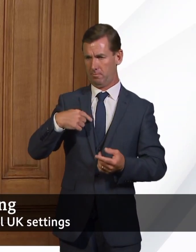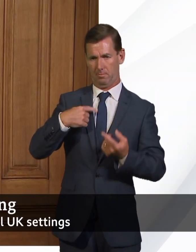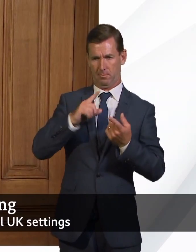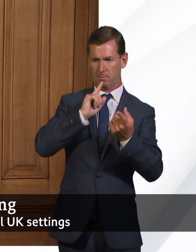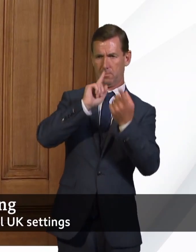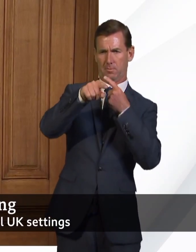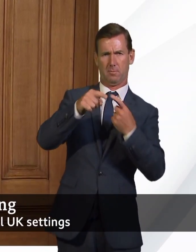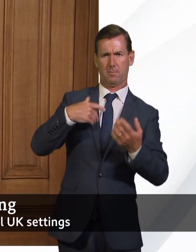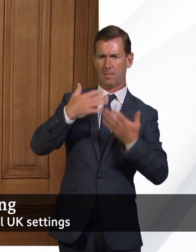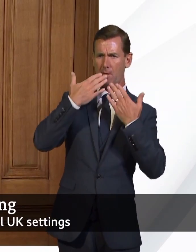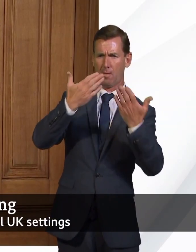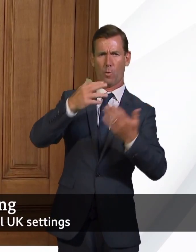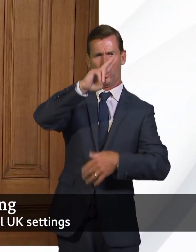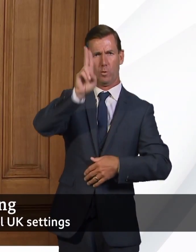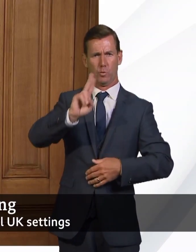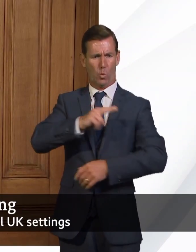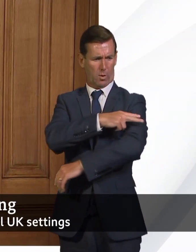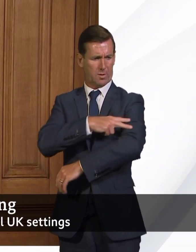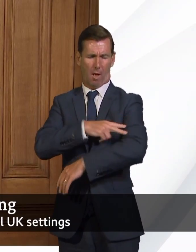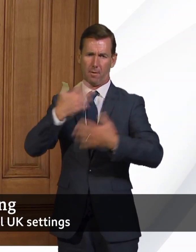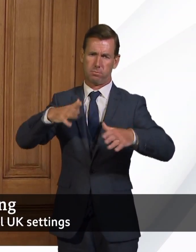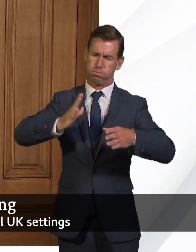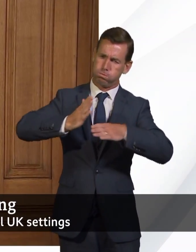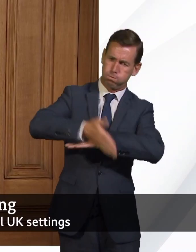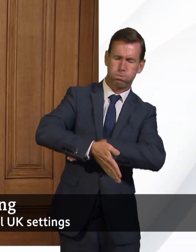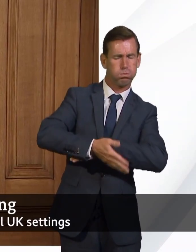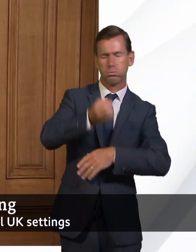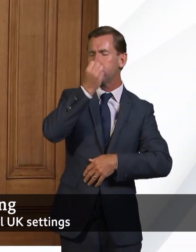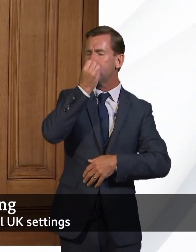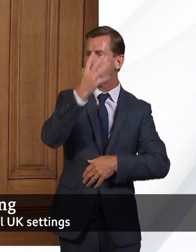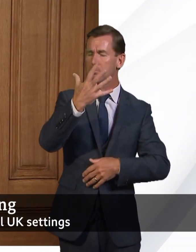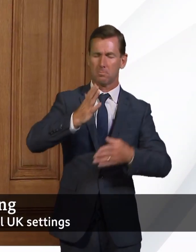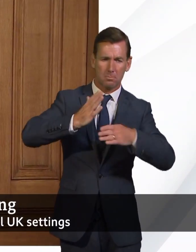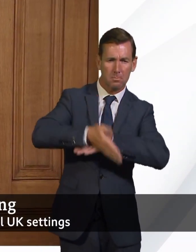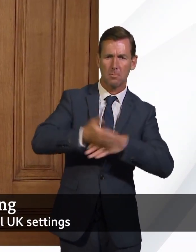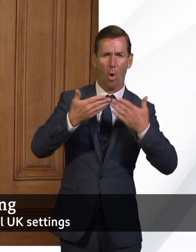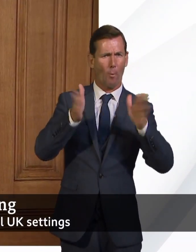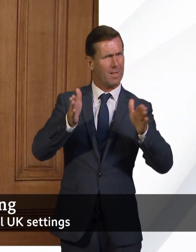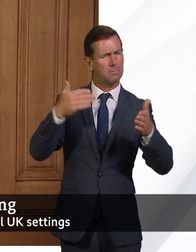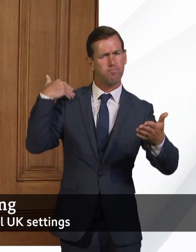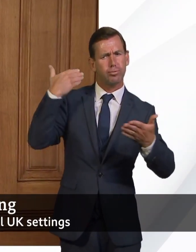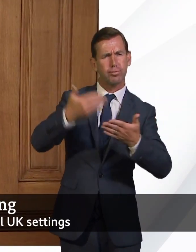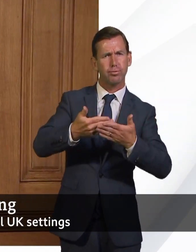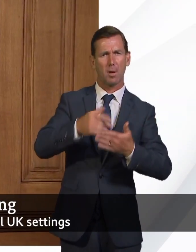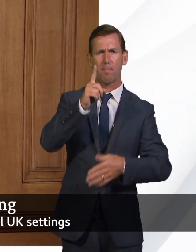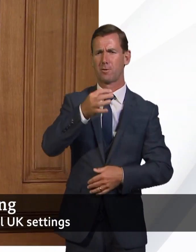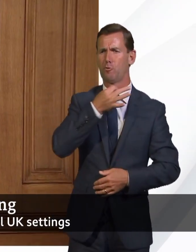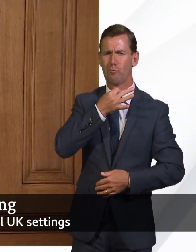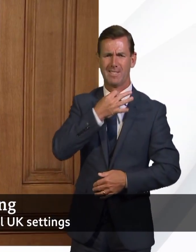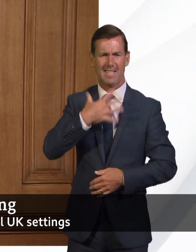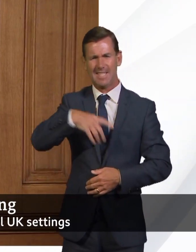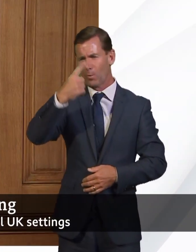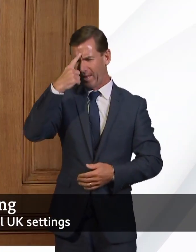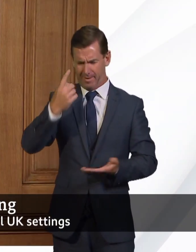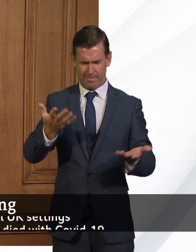it's not something that they would have ever had to deal with before, and they've been really quite phenomenal. But risk is relative, isn't it? And we have to think about the